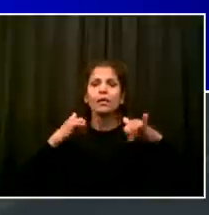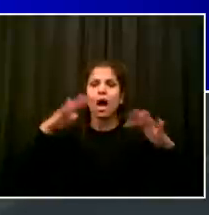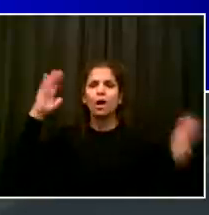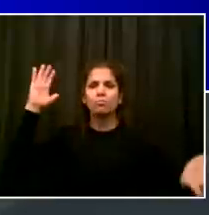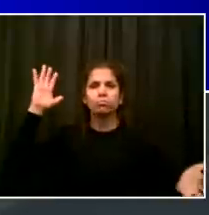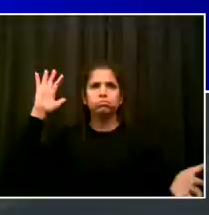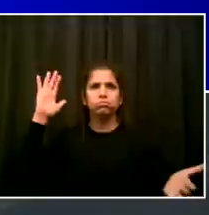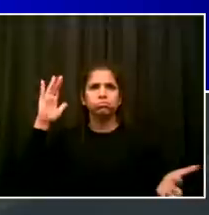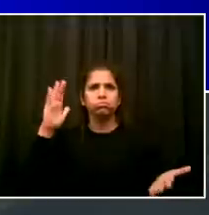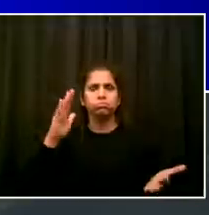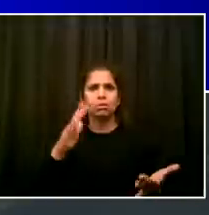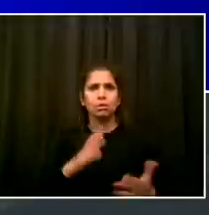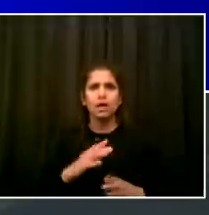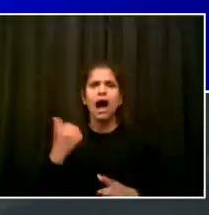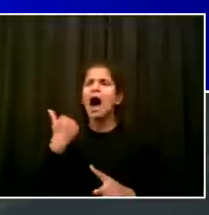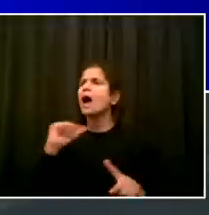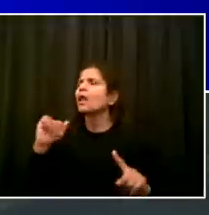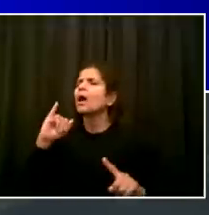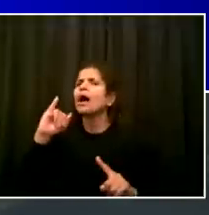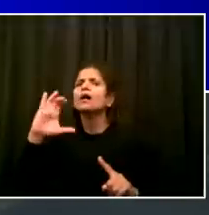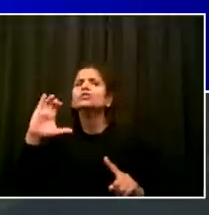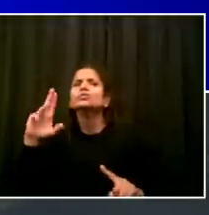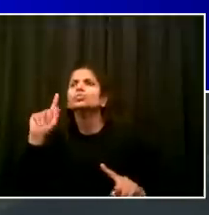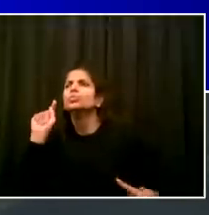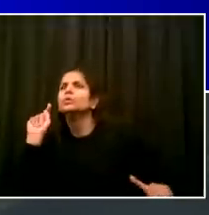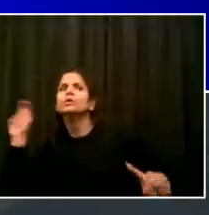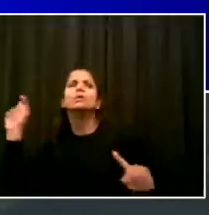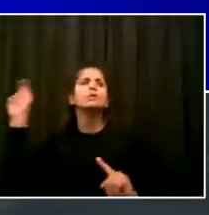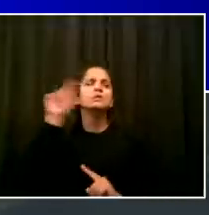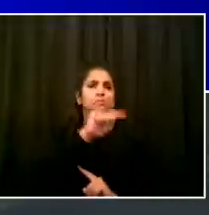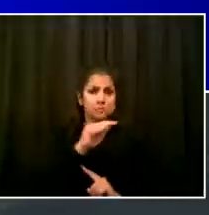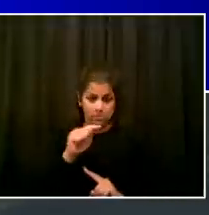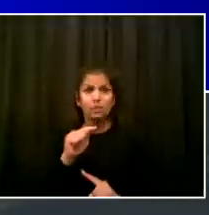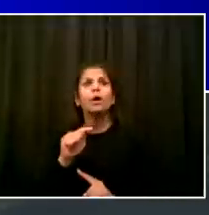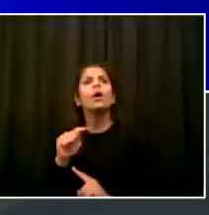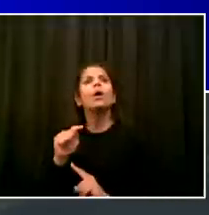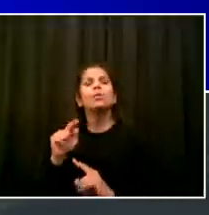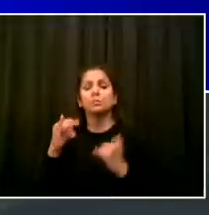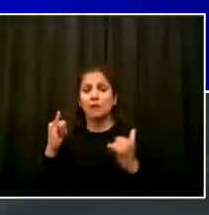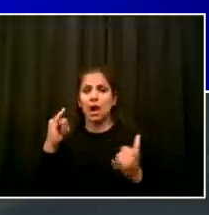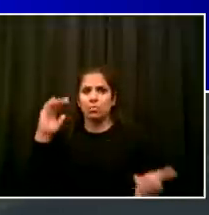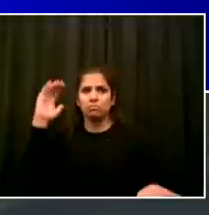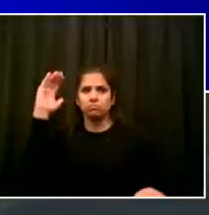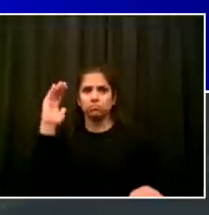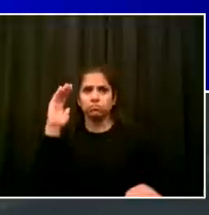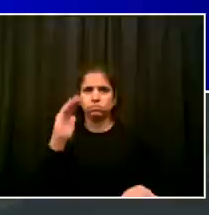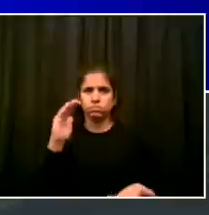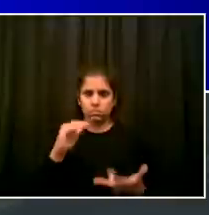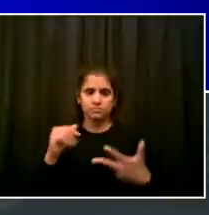ICUs going forward. So let's look at that daily number. The threshold is to be under